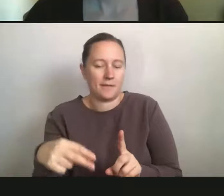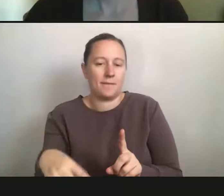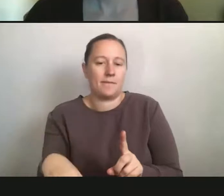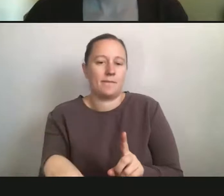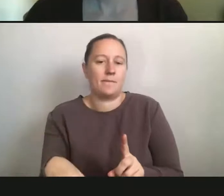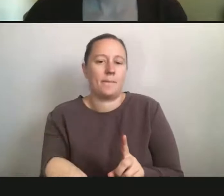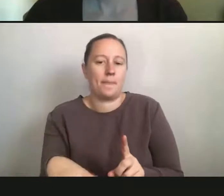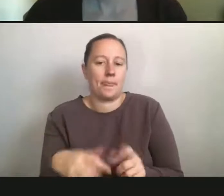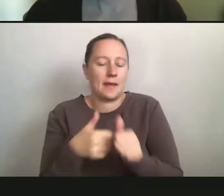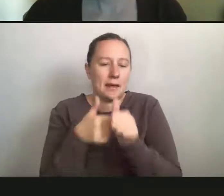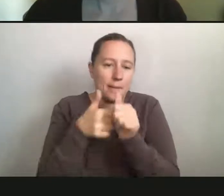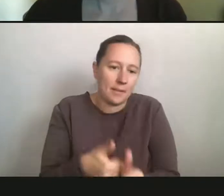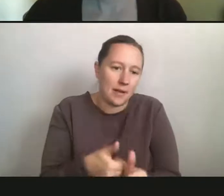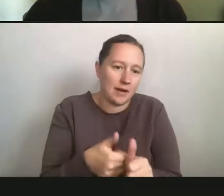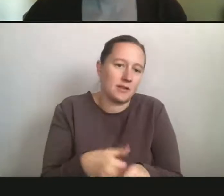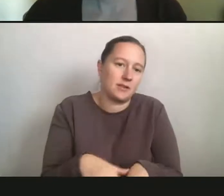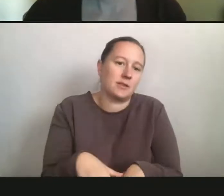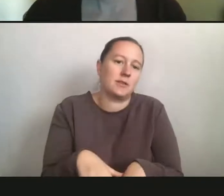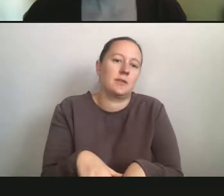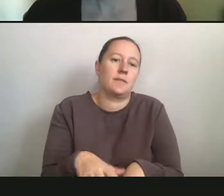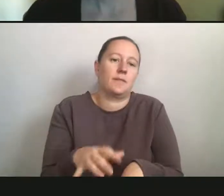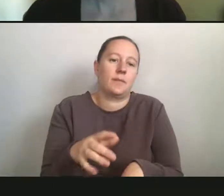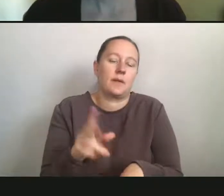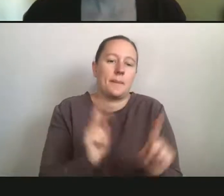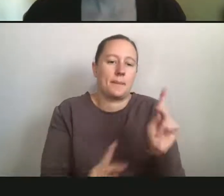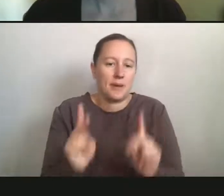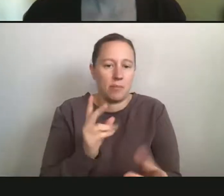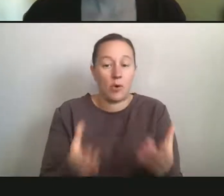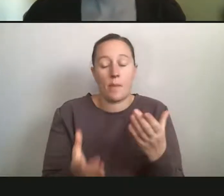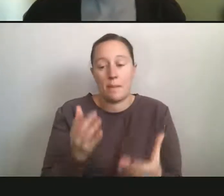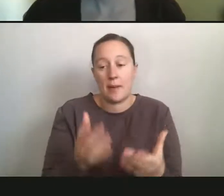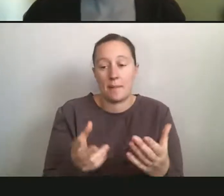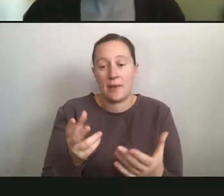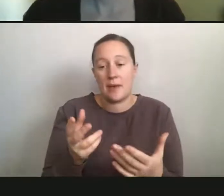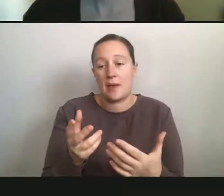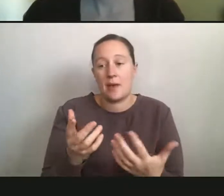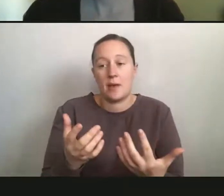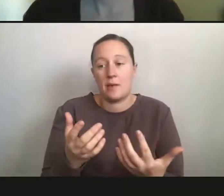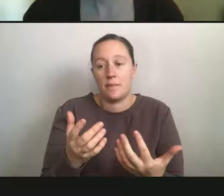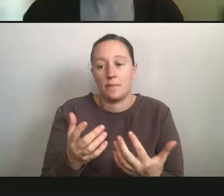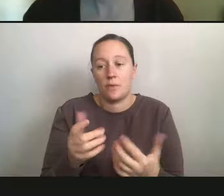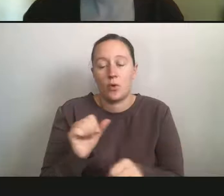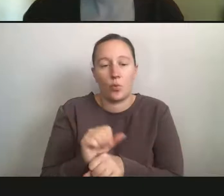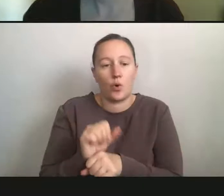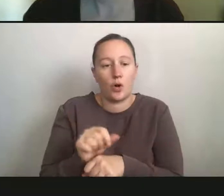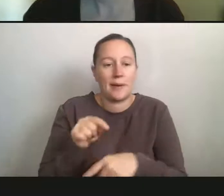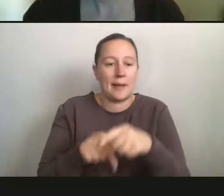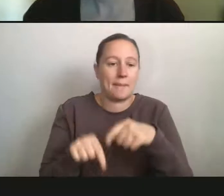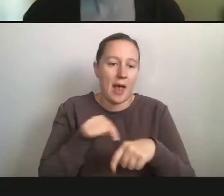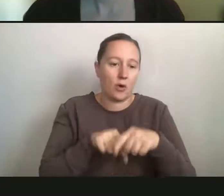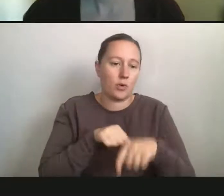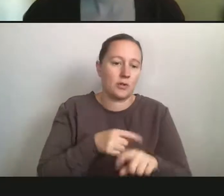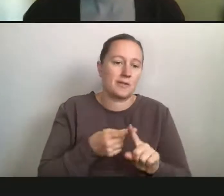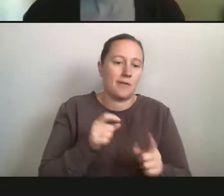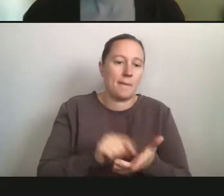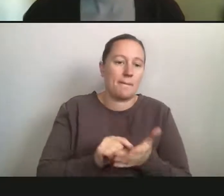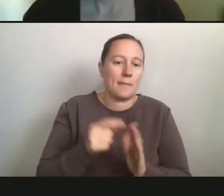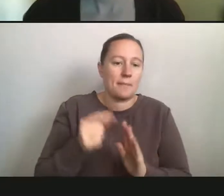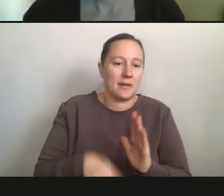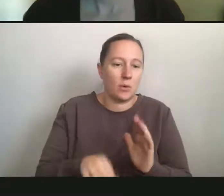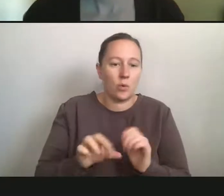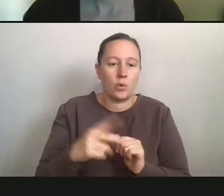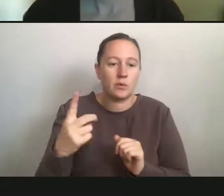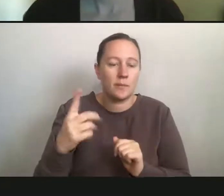sort of compliance mechanism to an extent also, because people may be looking, kind of working backwards from a publication or from something